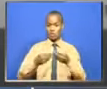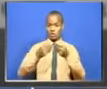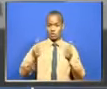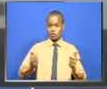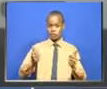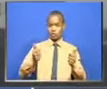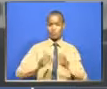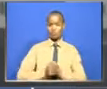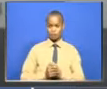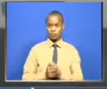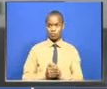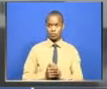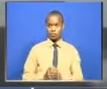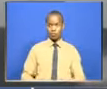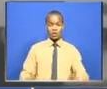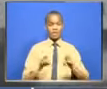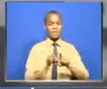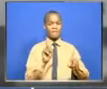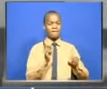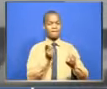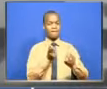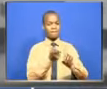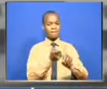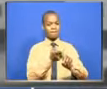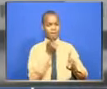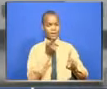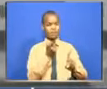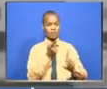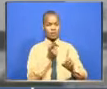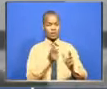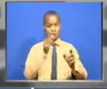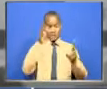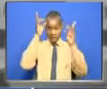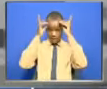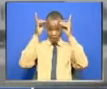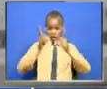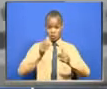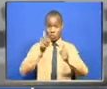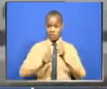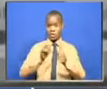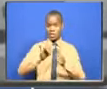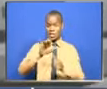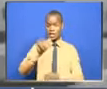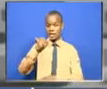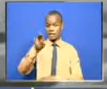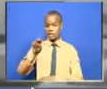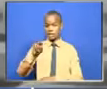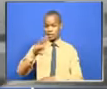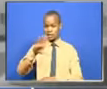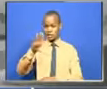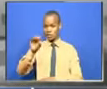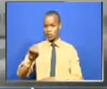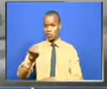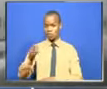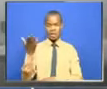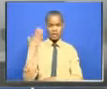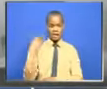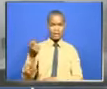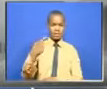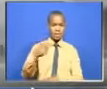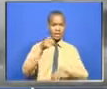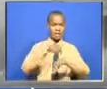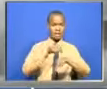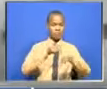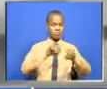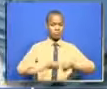strong position." The shakeup is the first major move by Gallego, who took over as IAG's chief executive last month, replacing long-standing